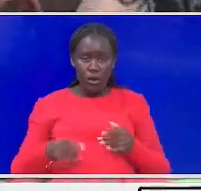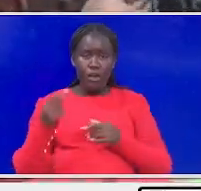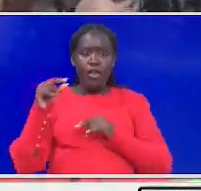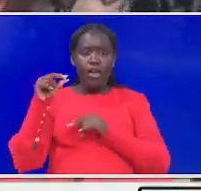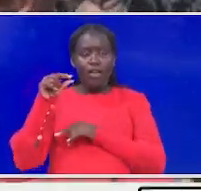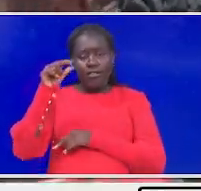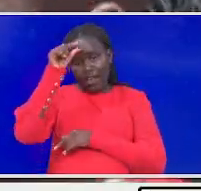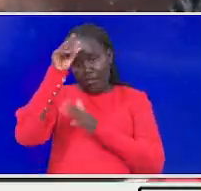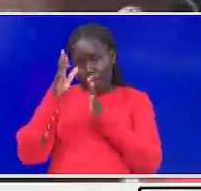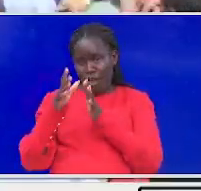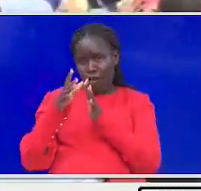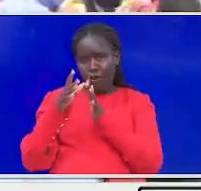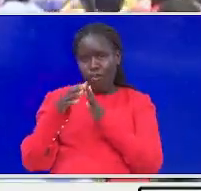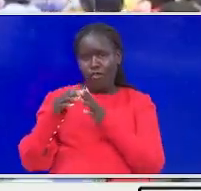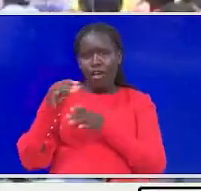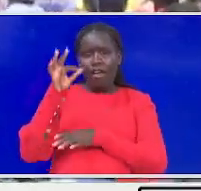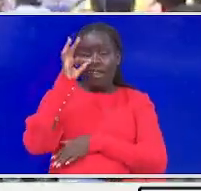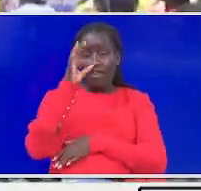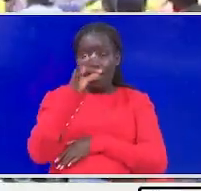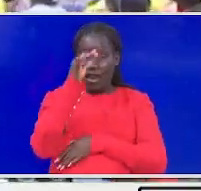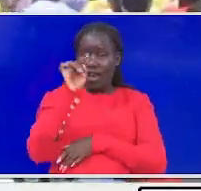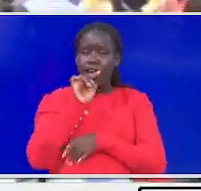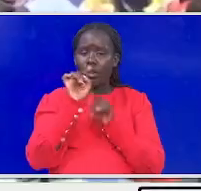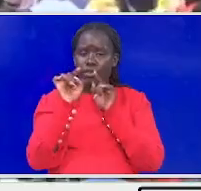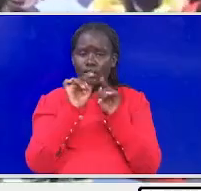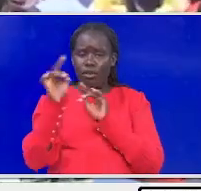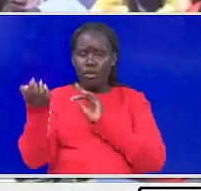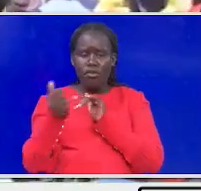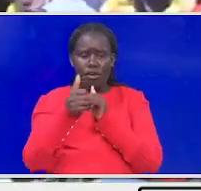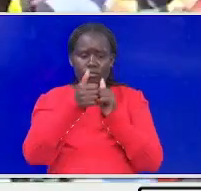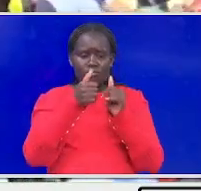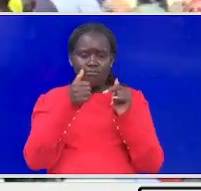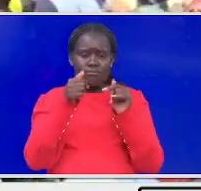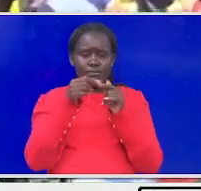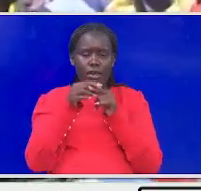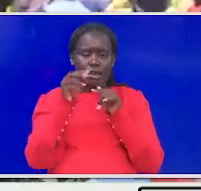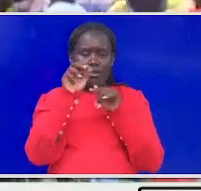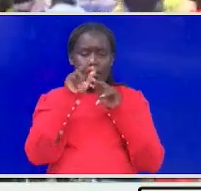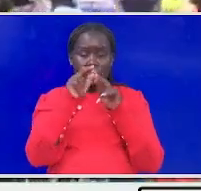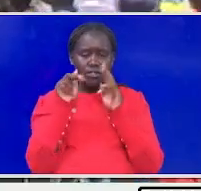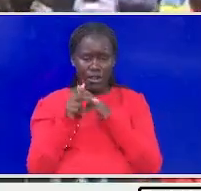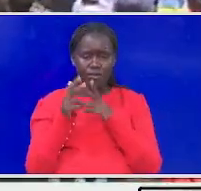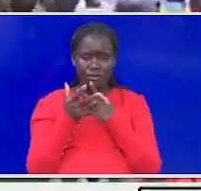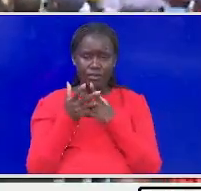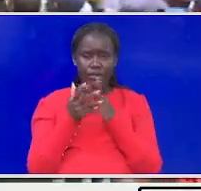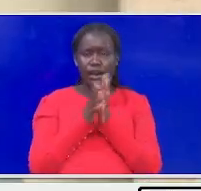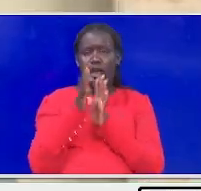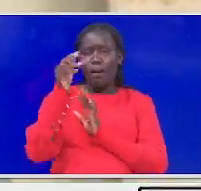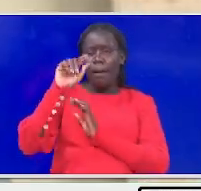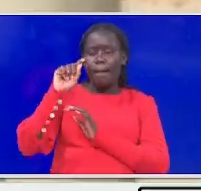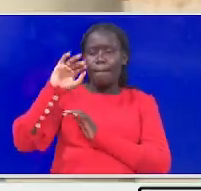presently accusing President William Ruto of betraying the Mount Kenya region, insinuating that his political armor is beginning to